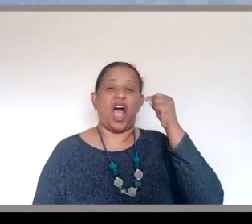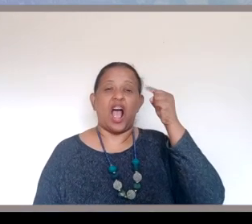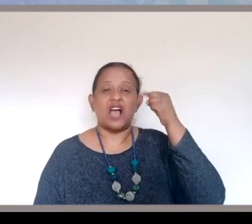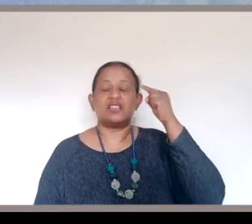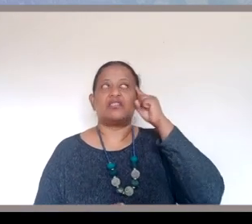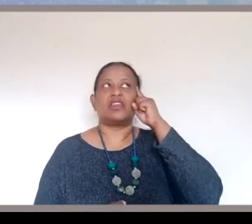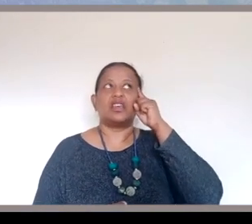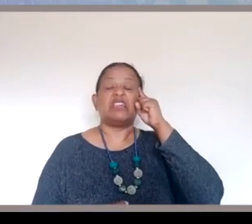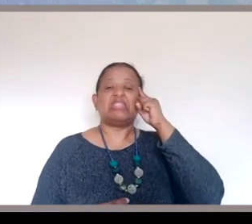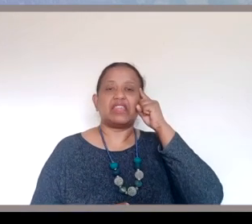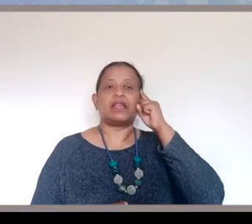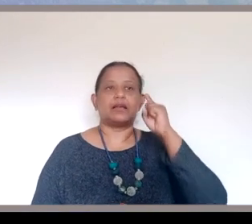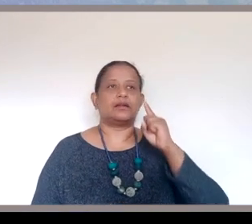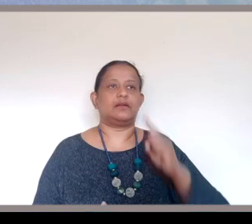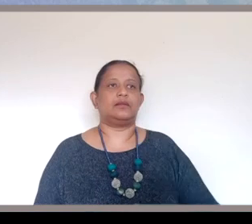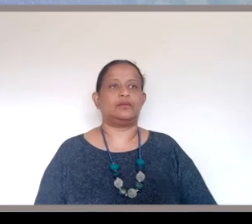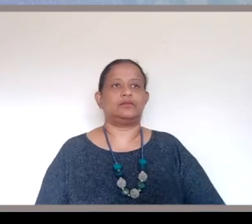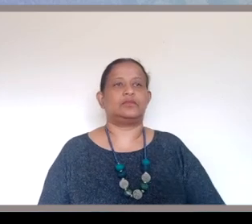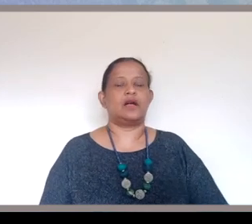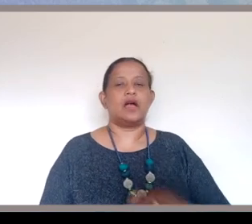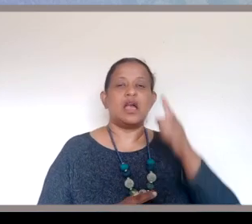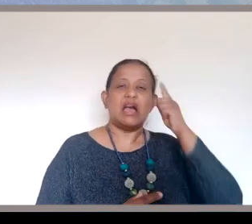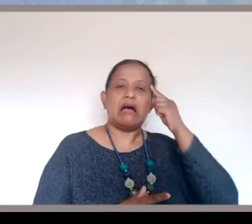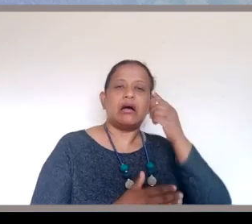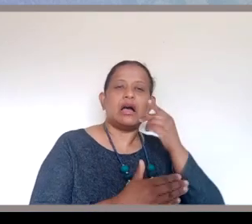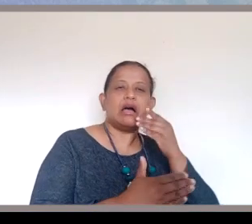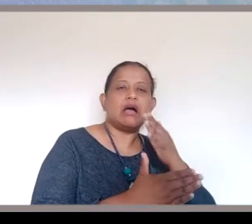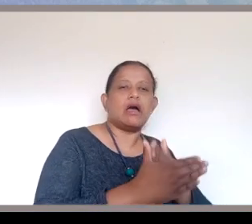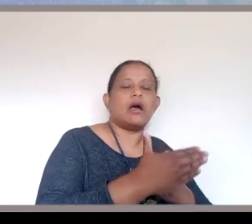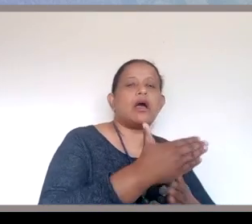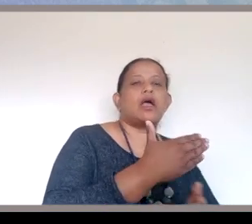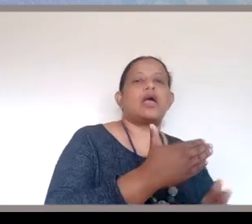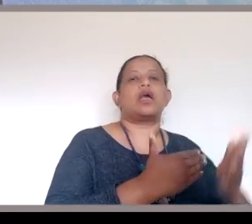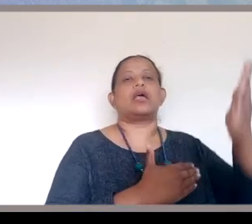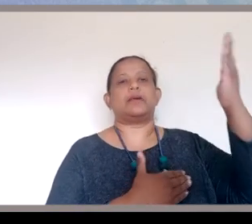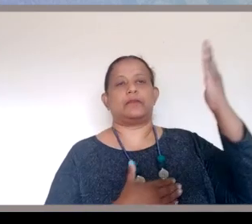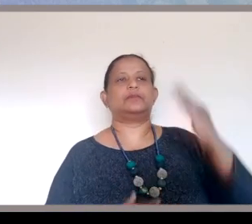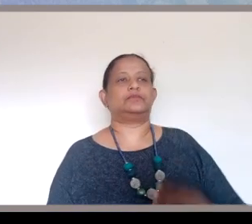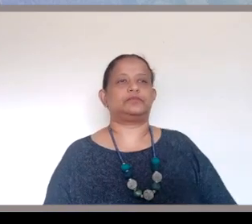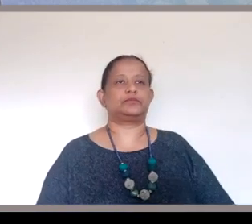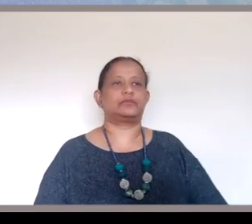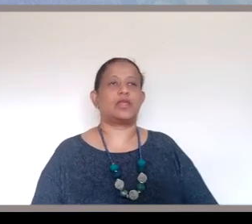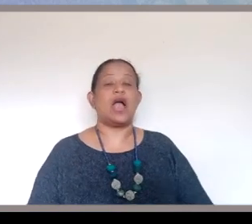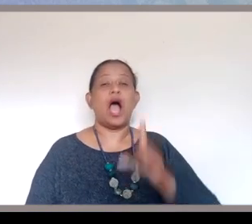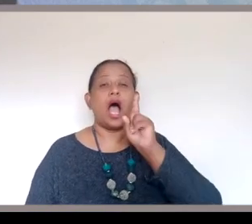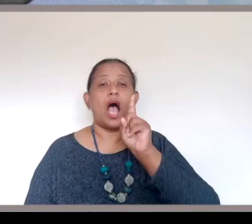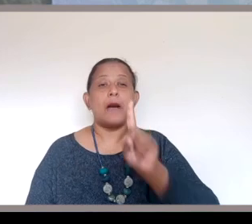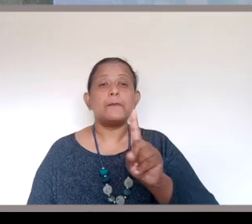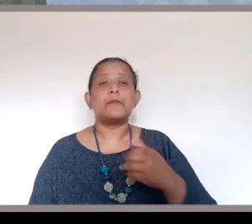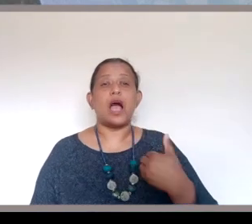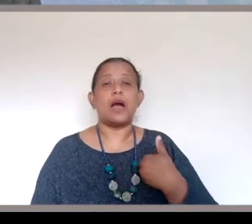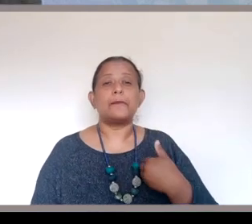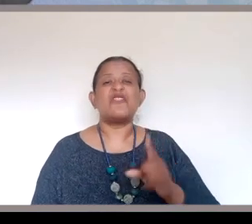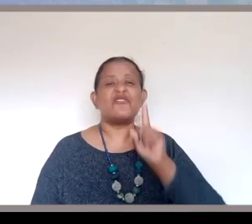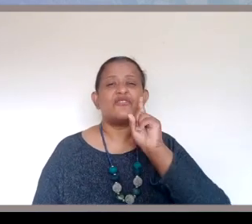then defeating temptation comes by changing our thoughts. It starts with your thoughts, and then